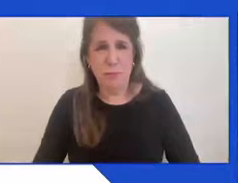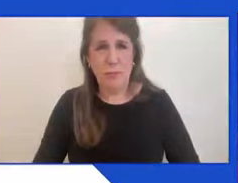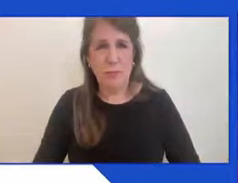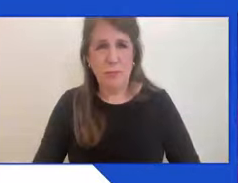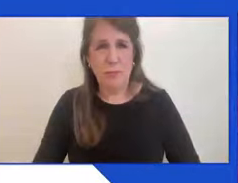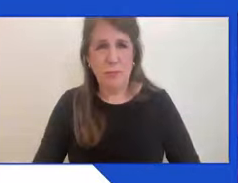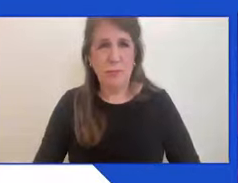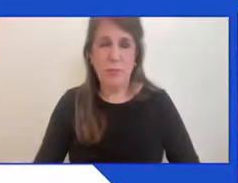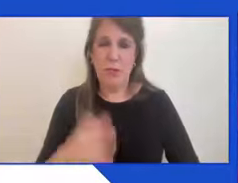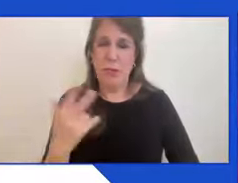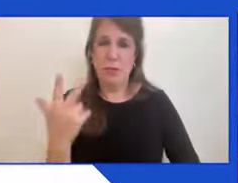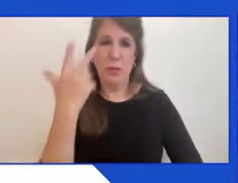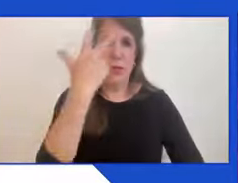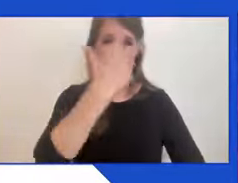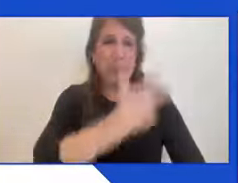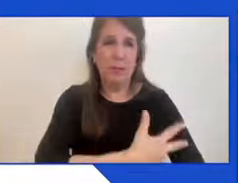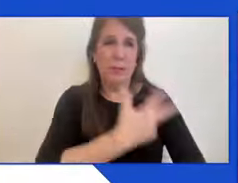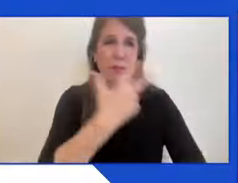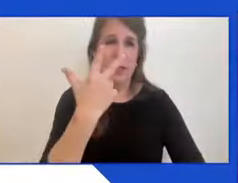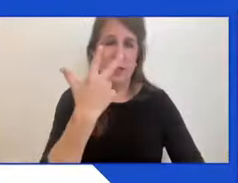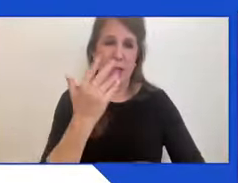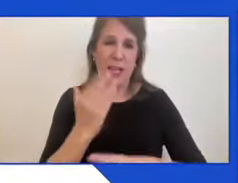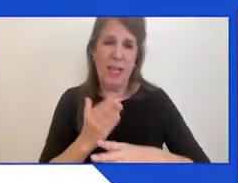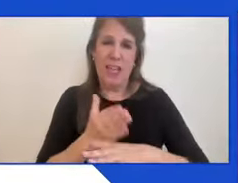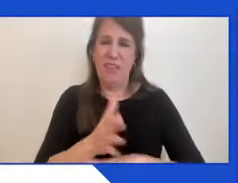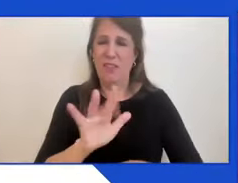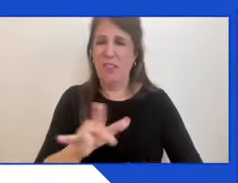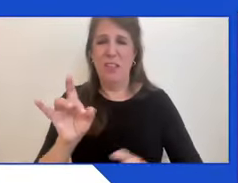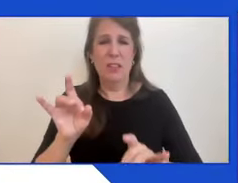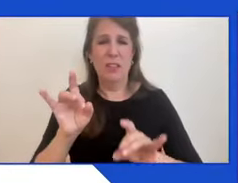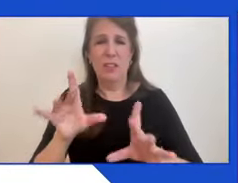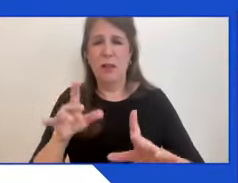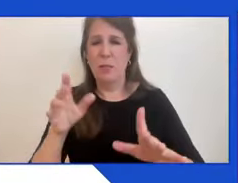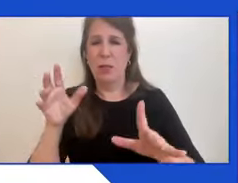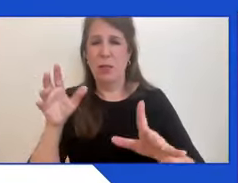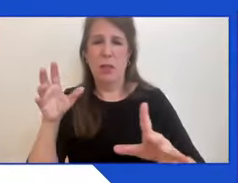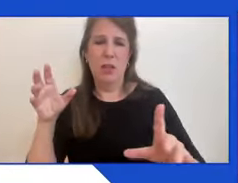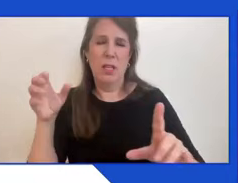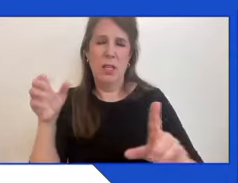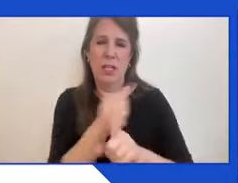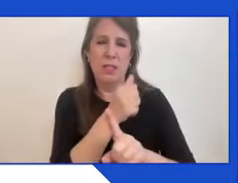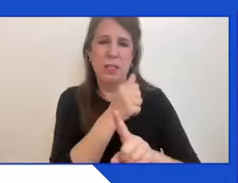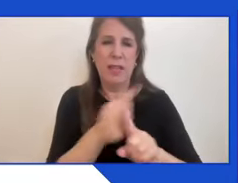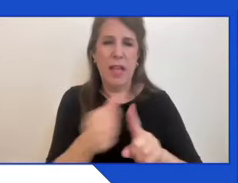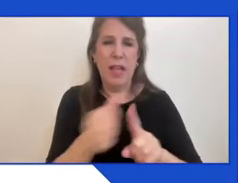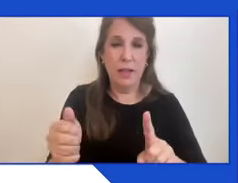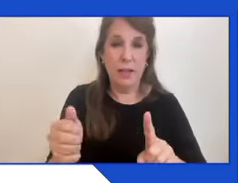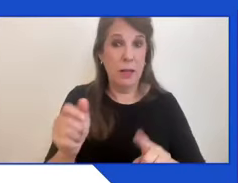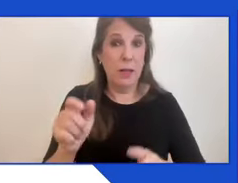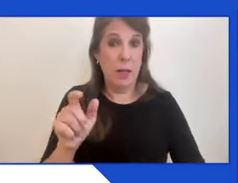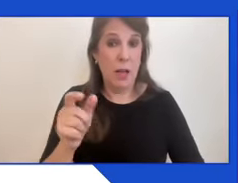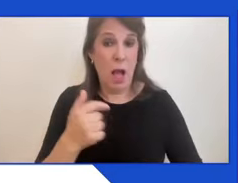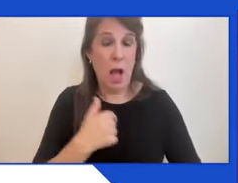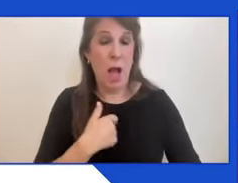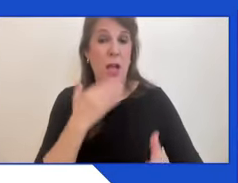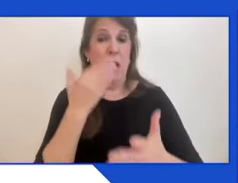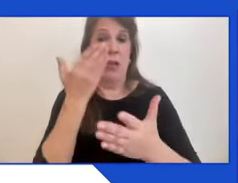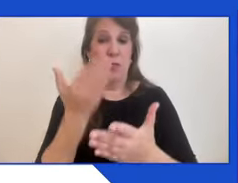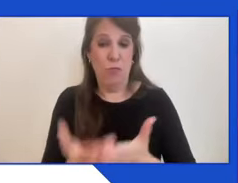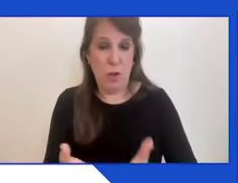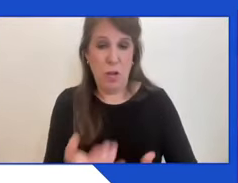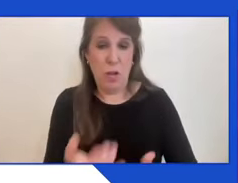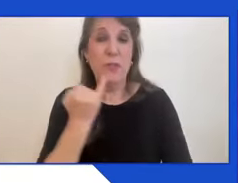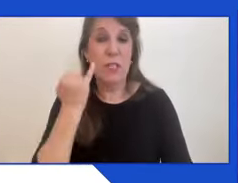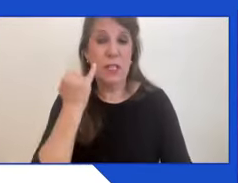Three days after the heinous terror attacks, I was on the ground in Israel, meeting